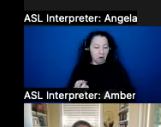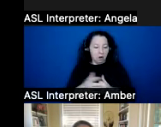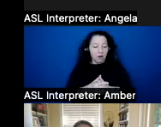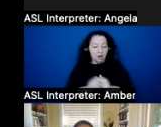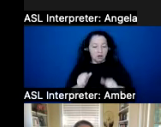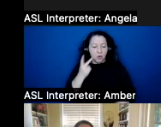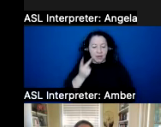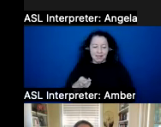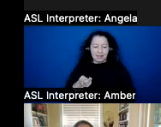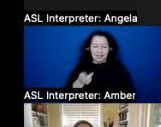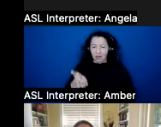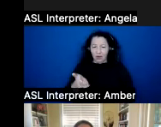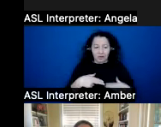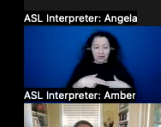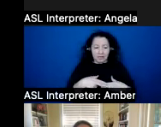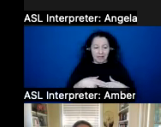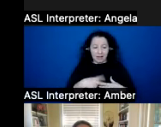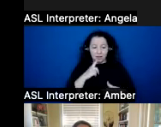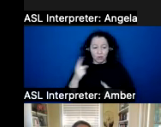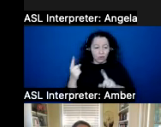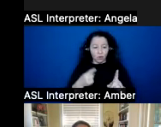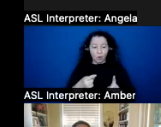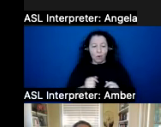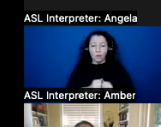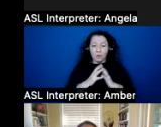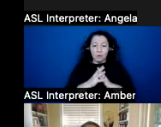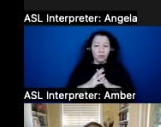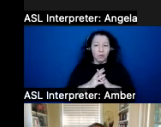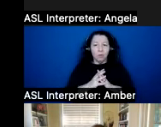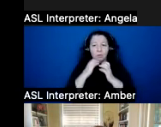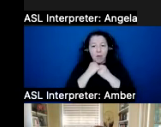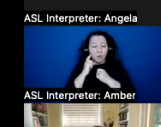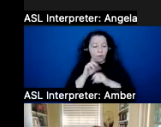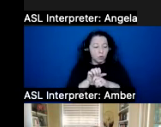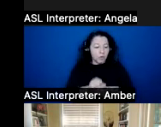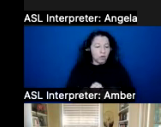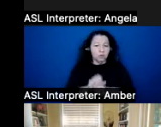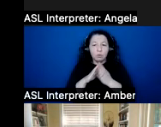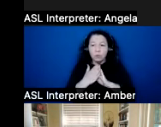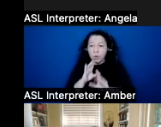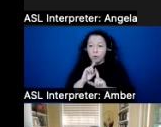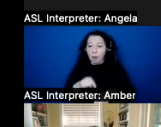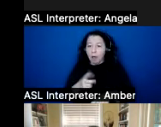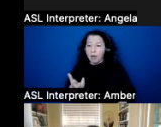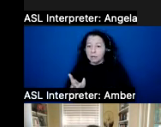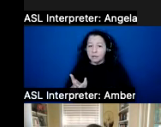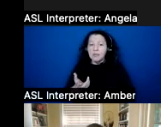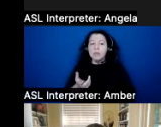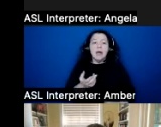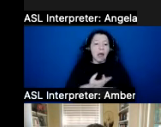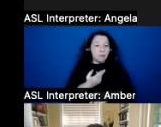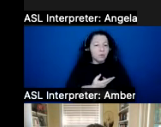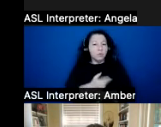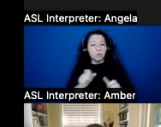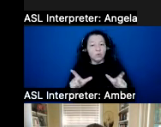really the goal to restore values of traditional community response, and then exercise